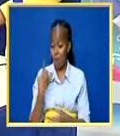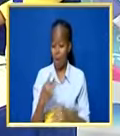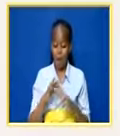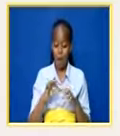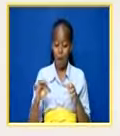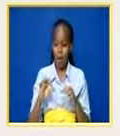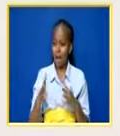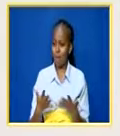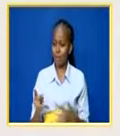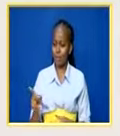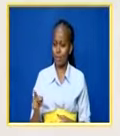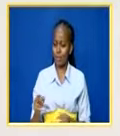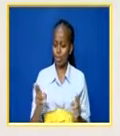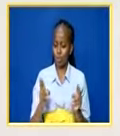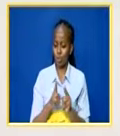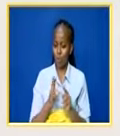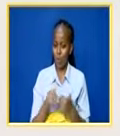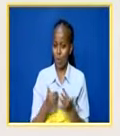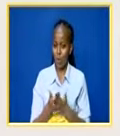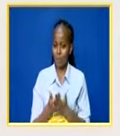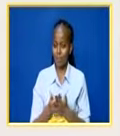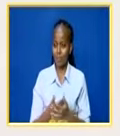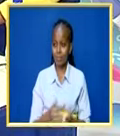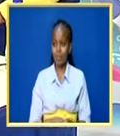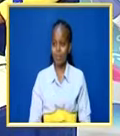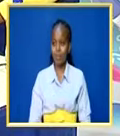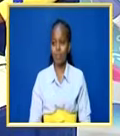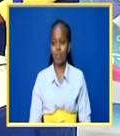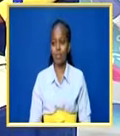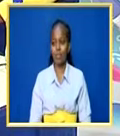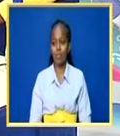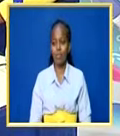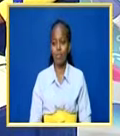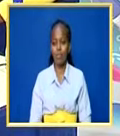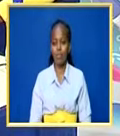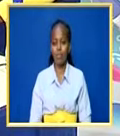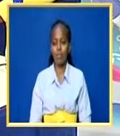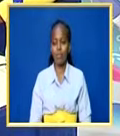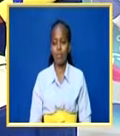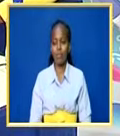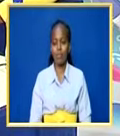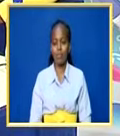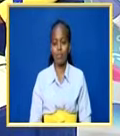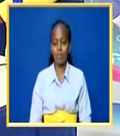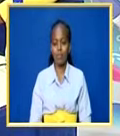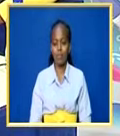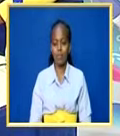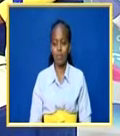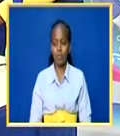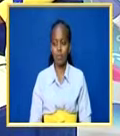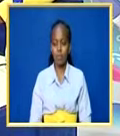do they look like? They look short. Fantastic, nice. I don't want you to see this one. See?